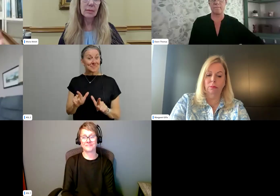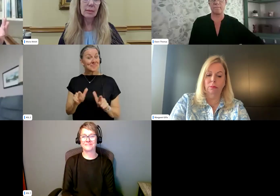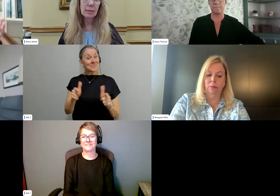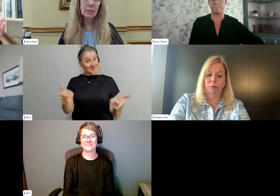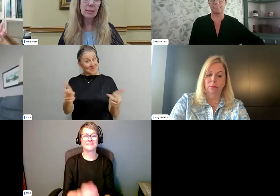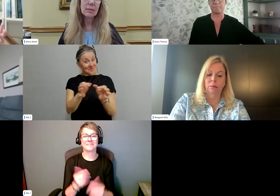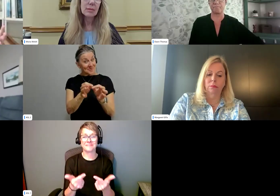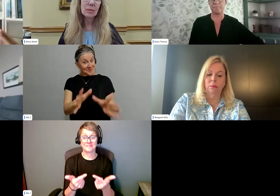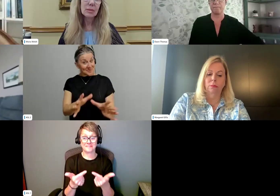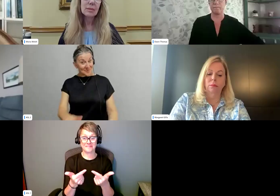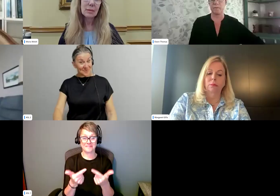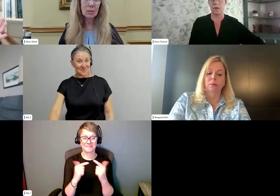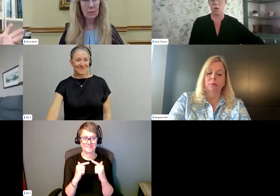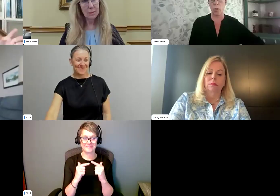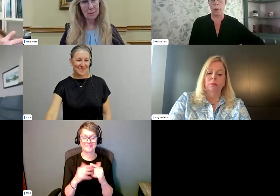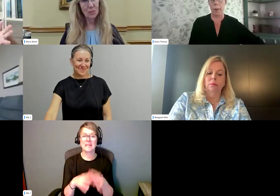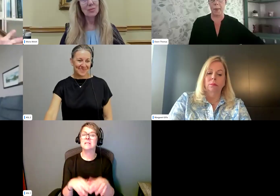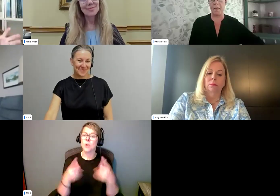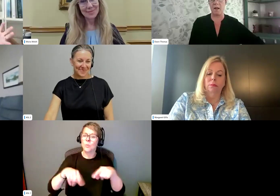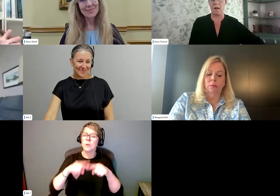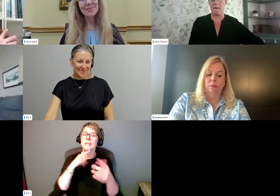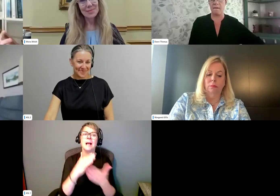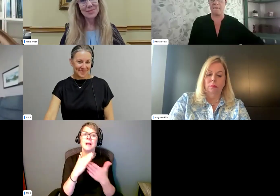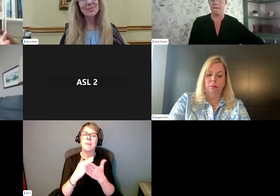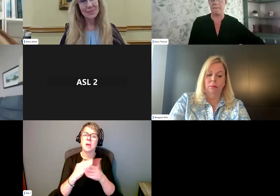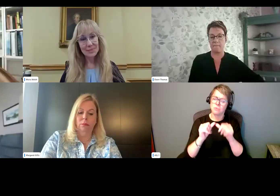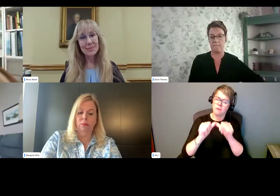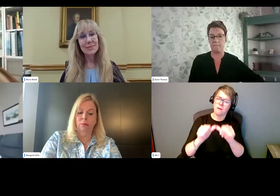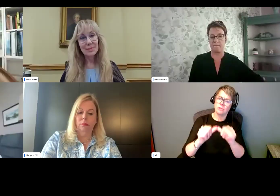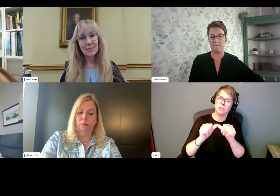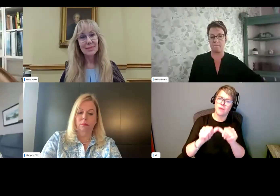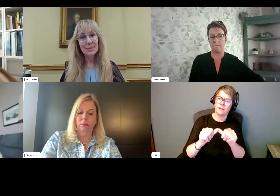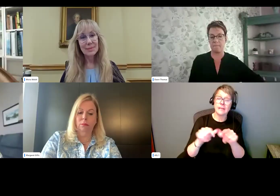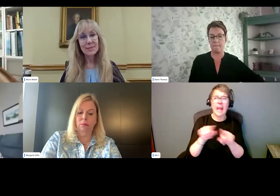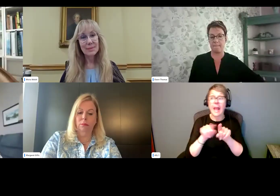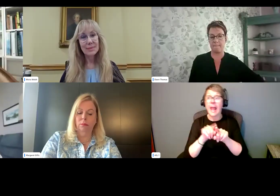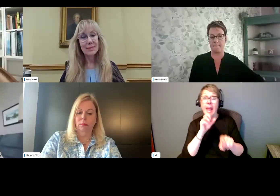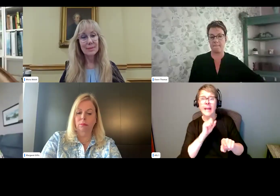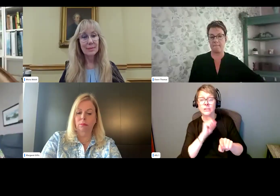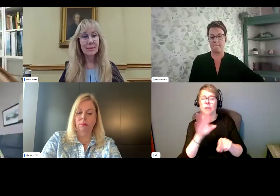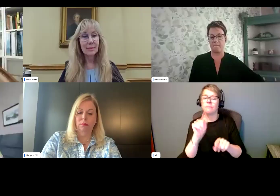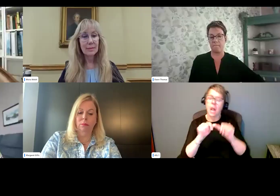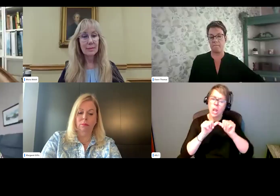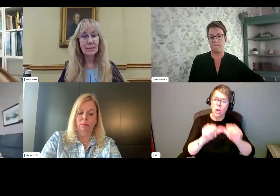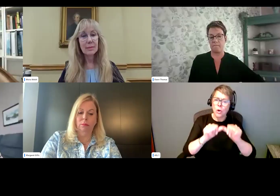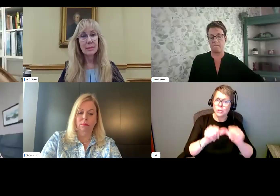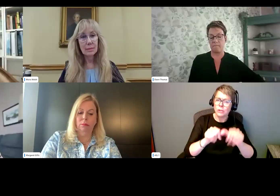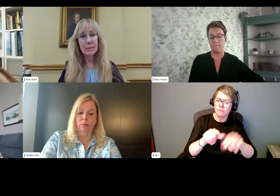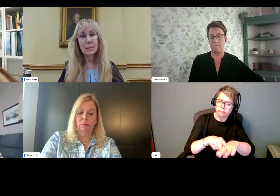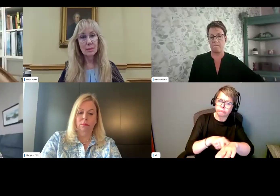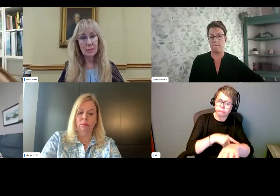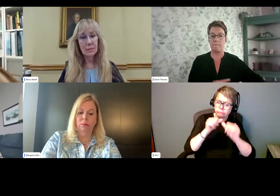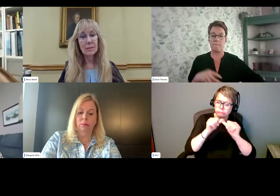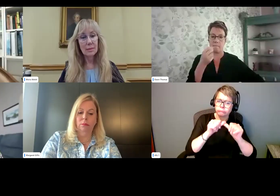And we are starting to talk about longevity as well as aging. And I think part of that narrative is letting us talk about different ages